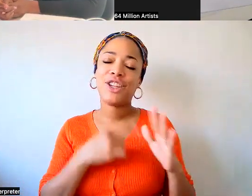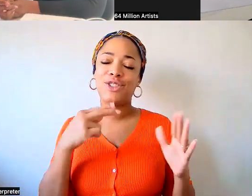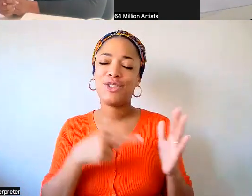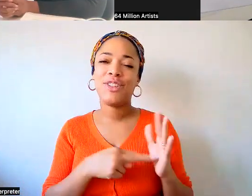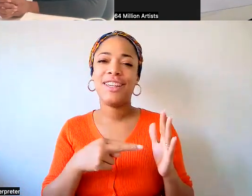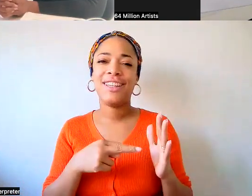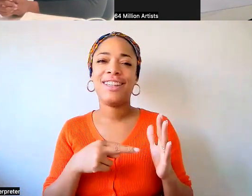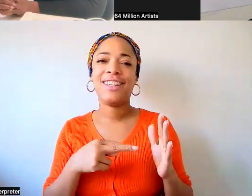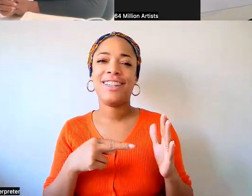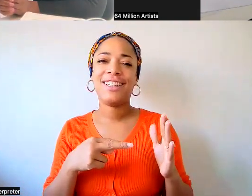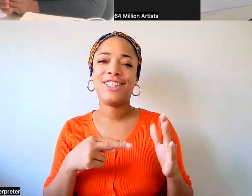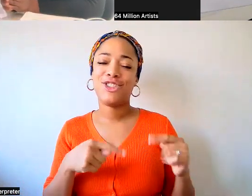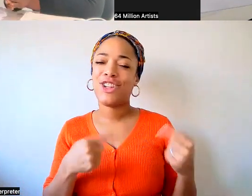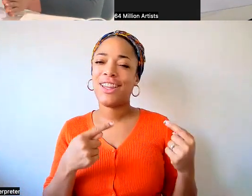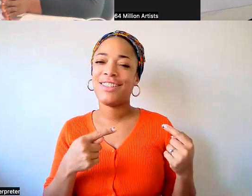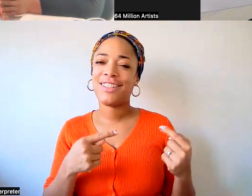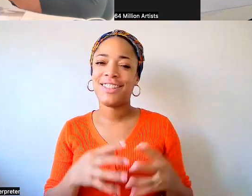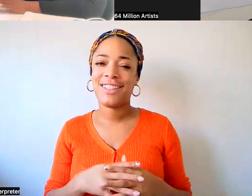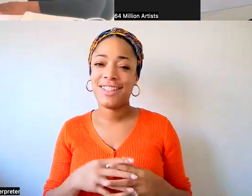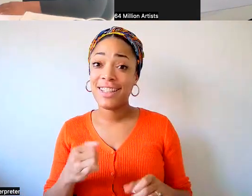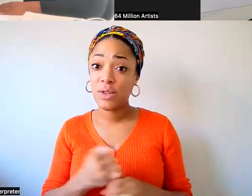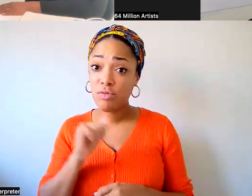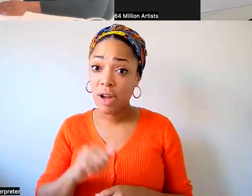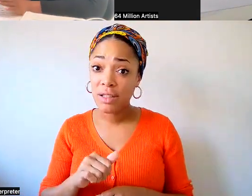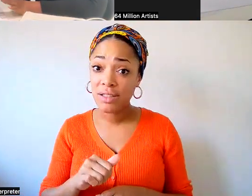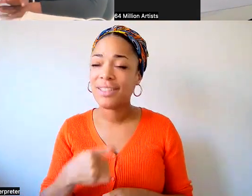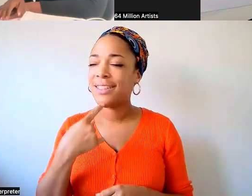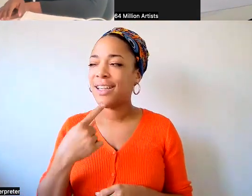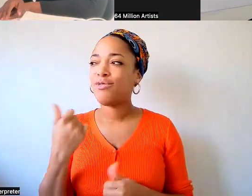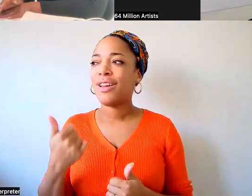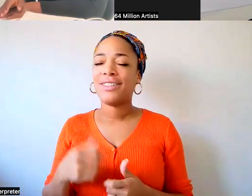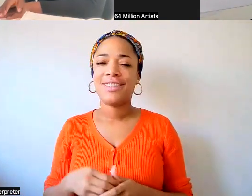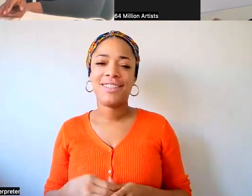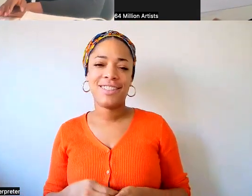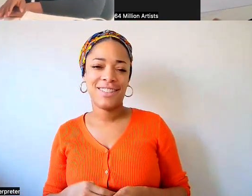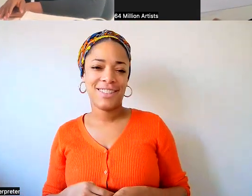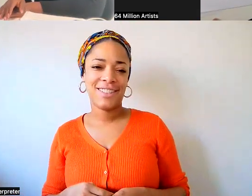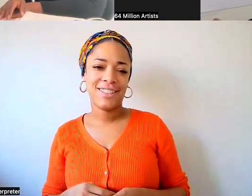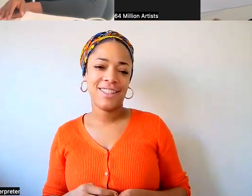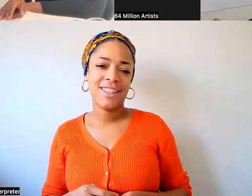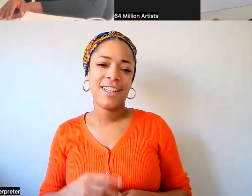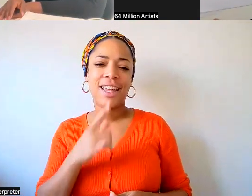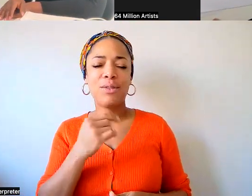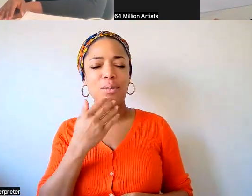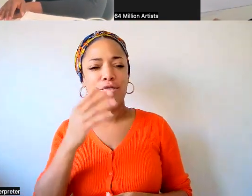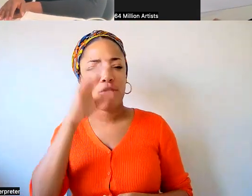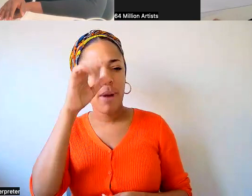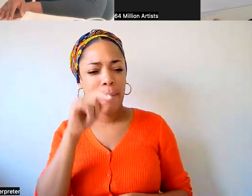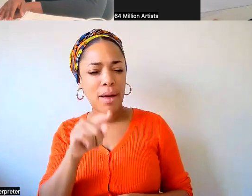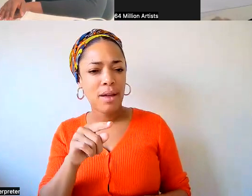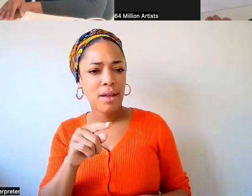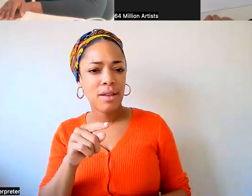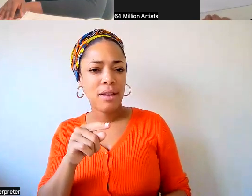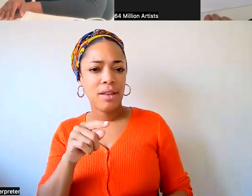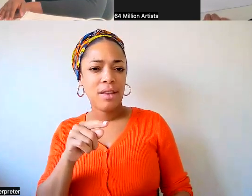of the 10th prompt. Did I do that right? You did it brilliantly. Well, fine, not as good as you. Oh, thank could you. We just remember, by the way, could we just remember